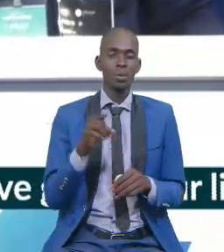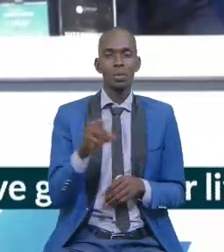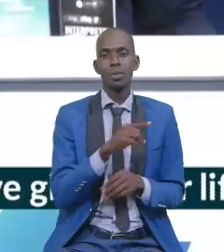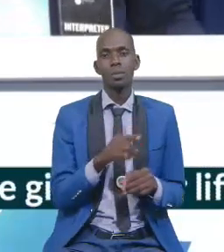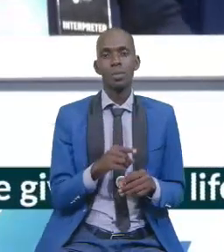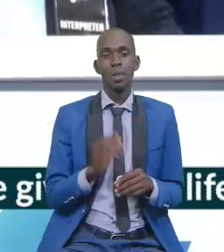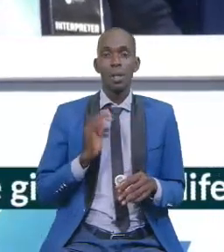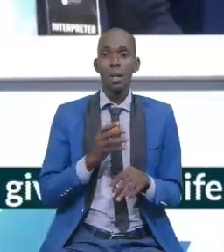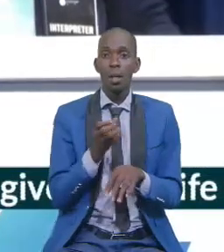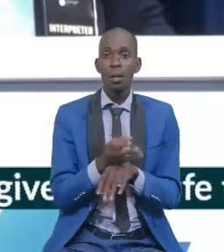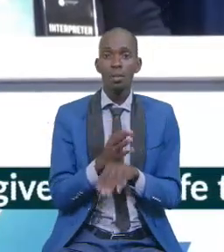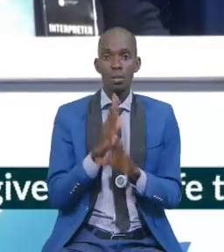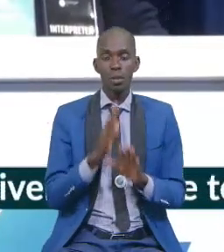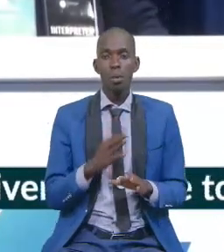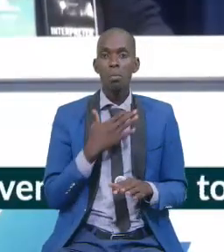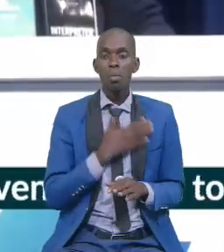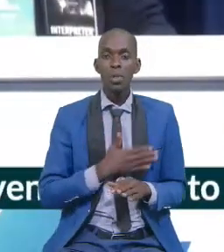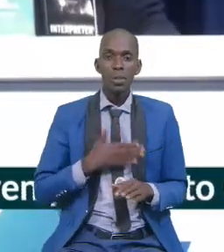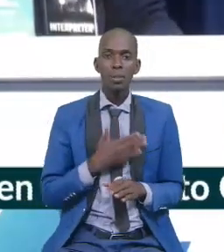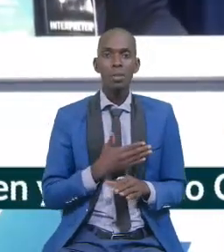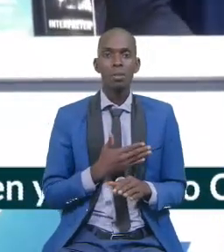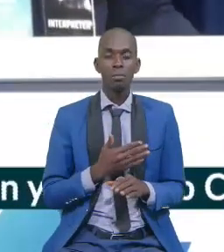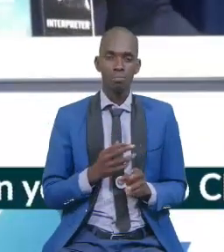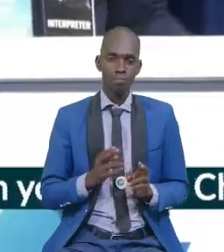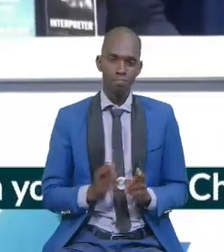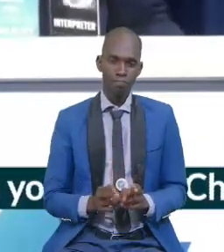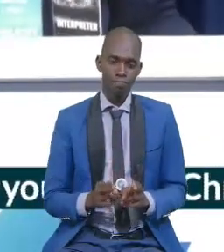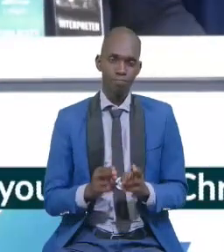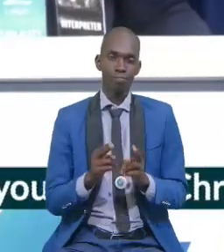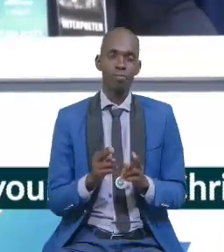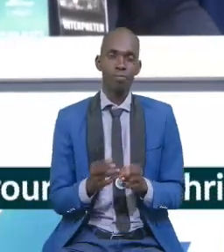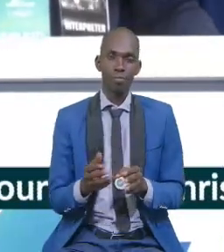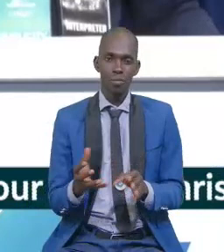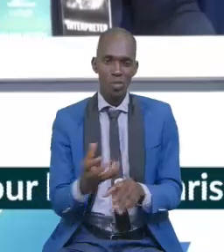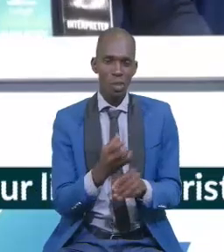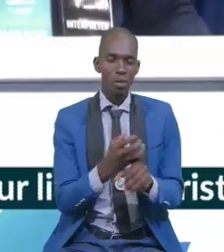counselors, please increase your speed.